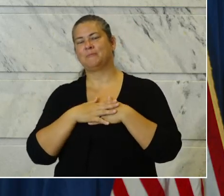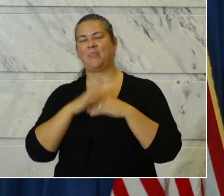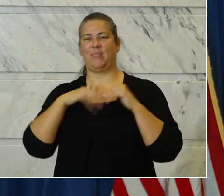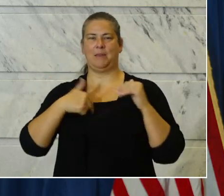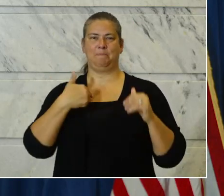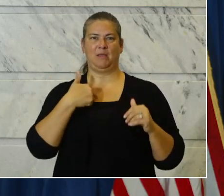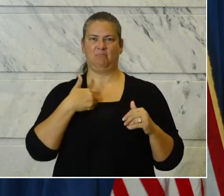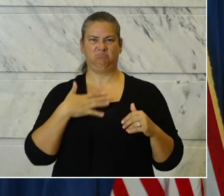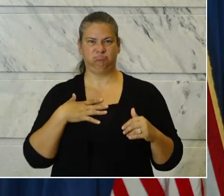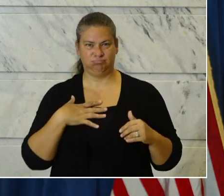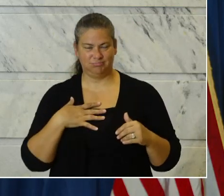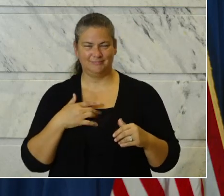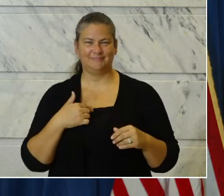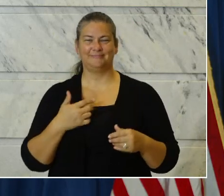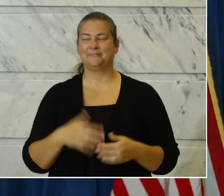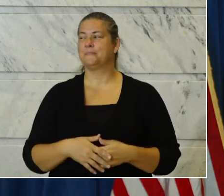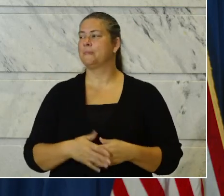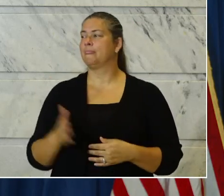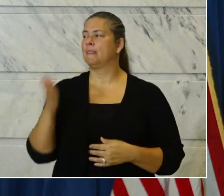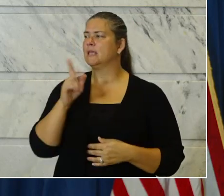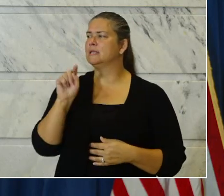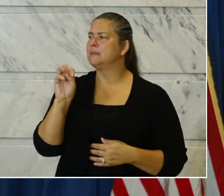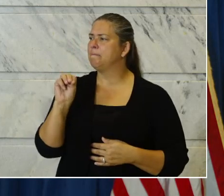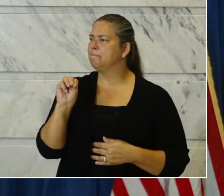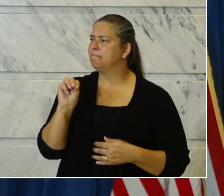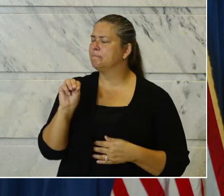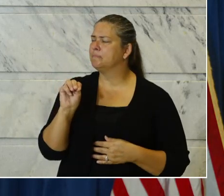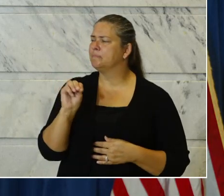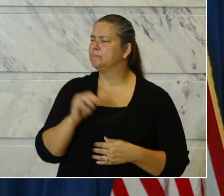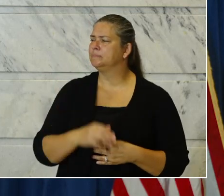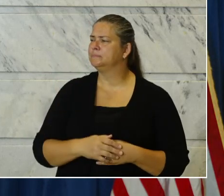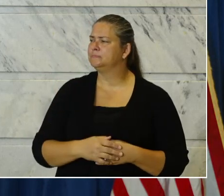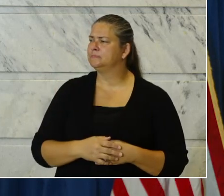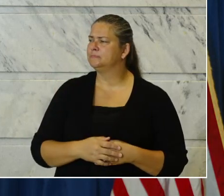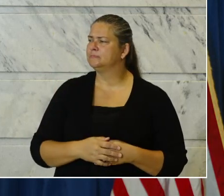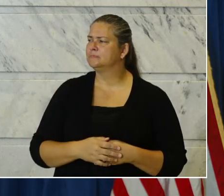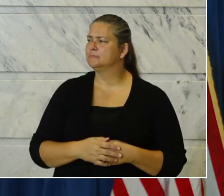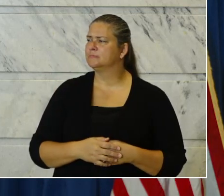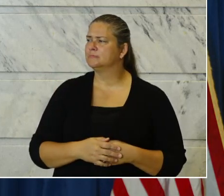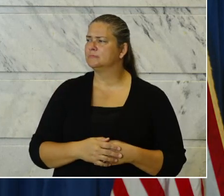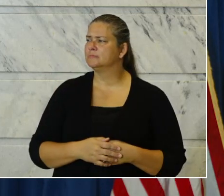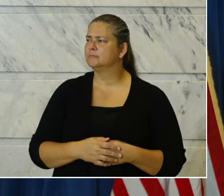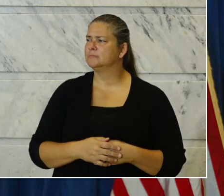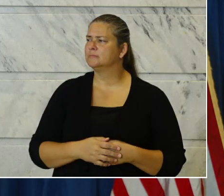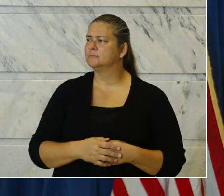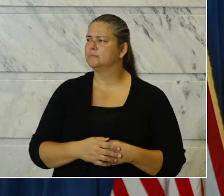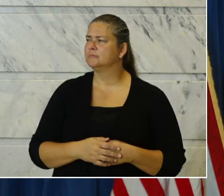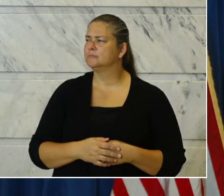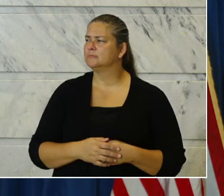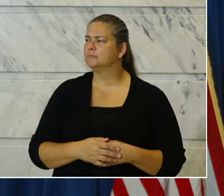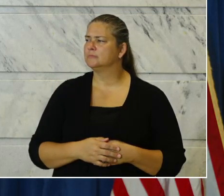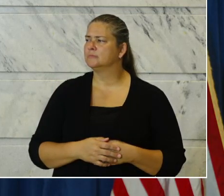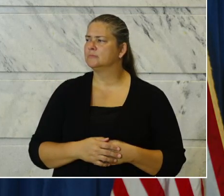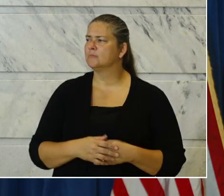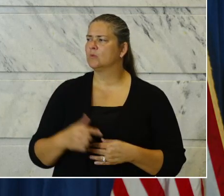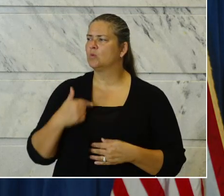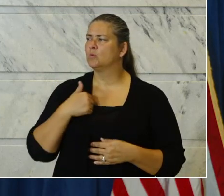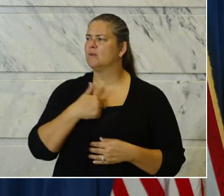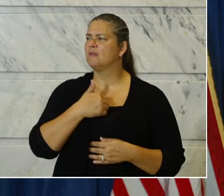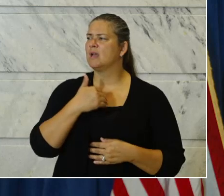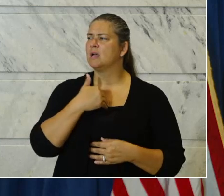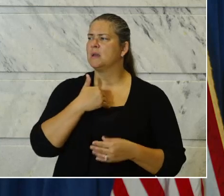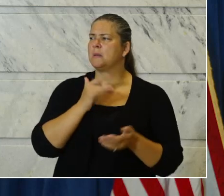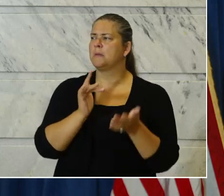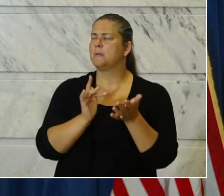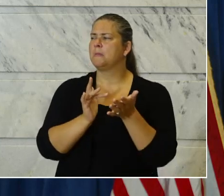We've had the medical strike teams, for lack of a better term,